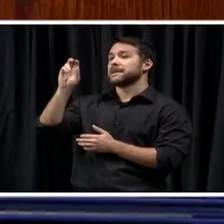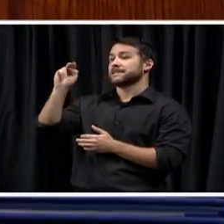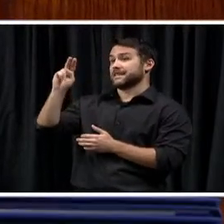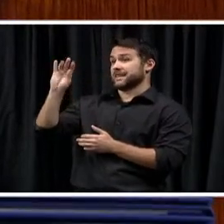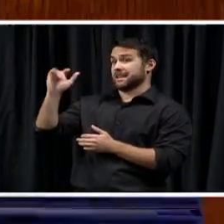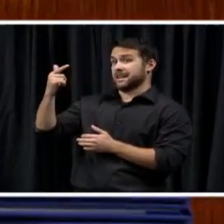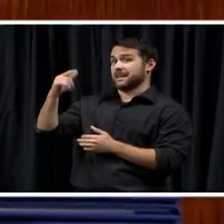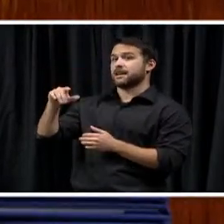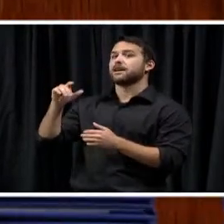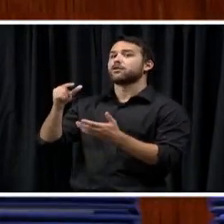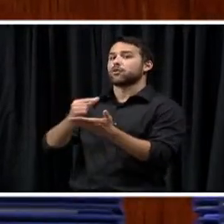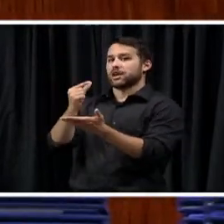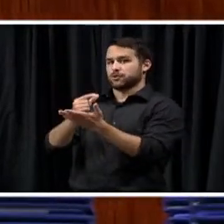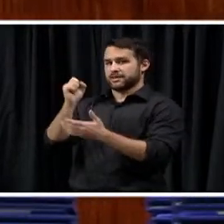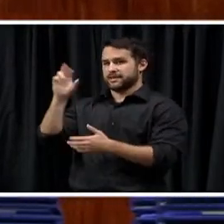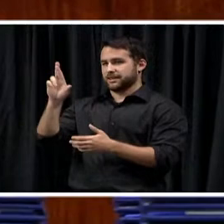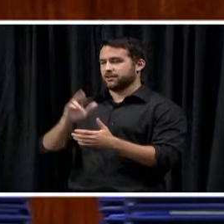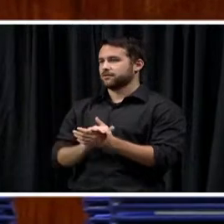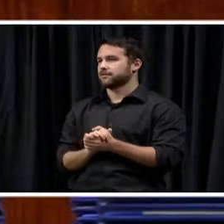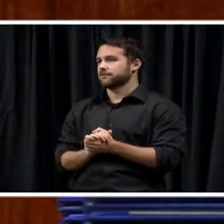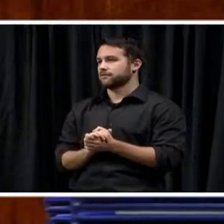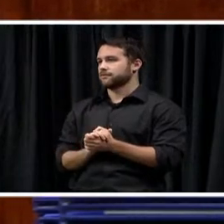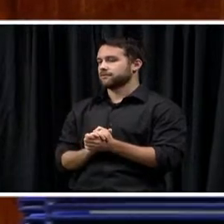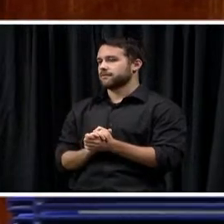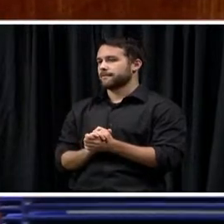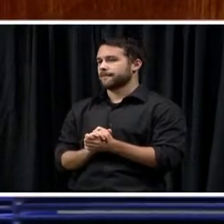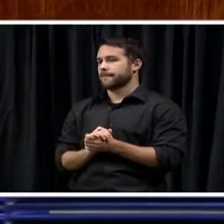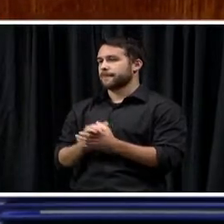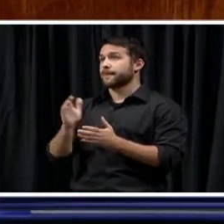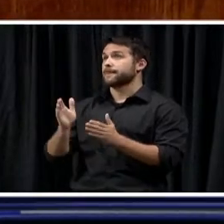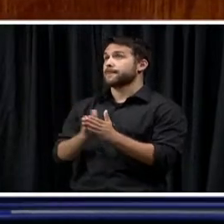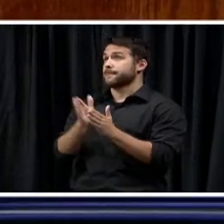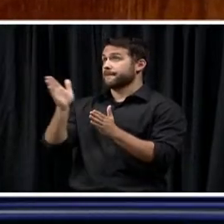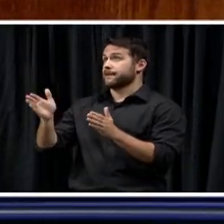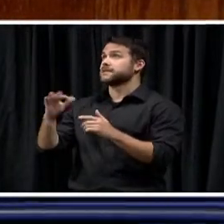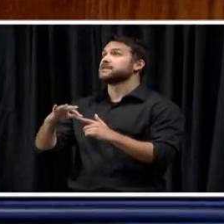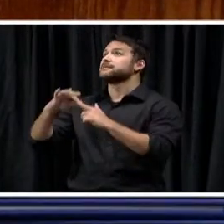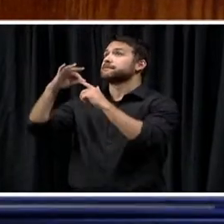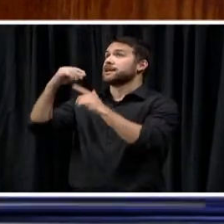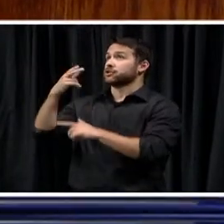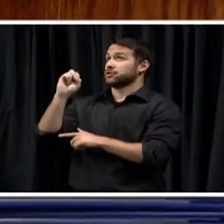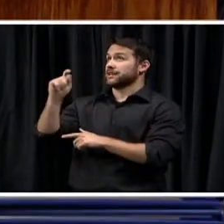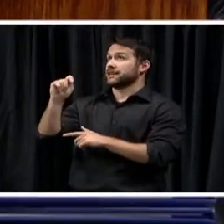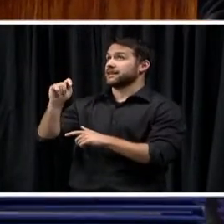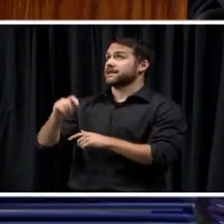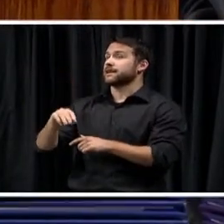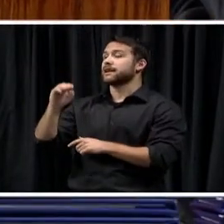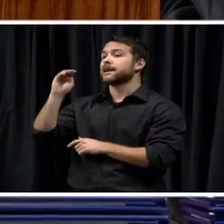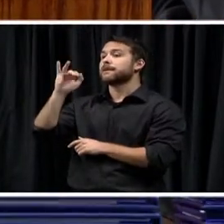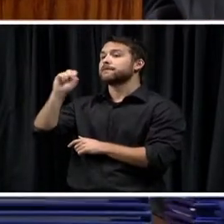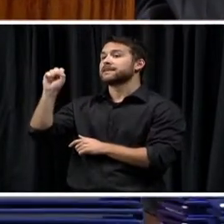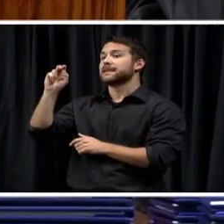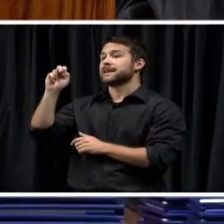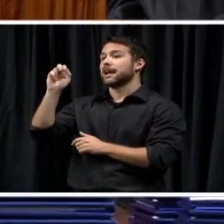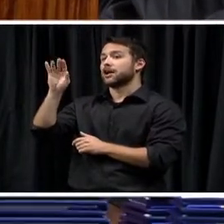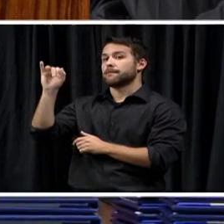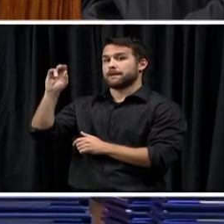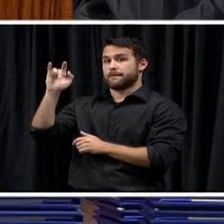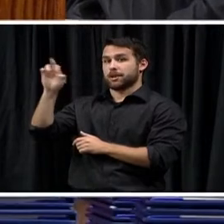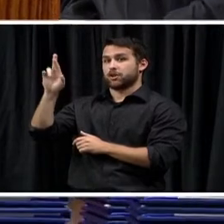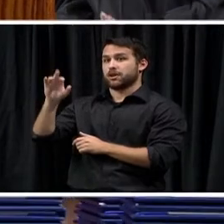King, graduating senior. And next, we have a special guest, Ms. Naomi Miller, who